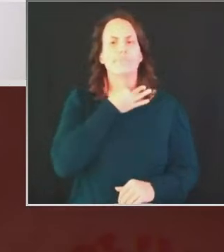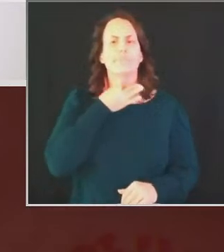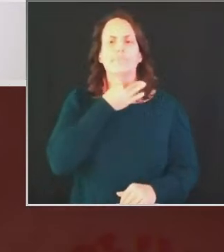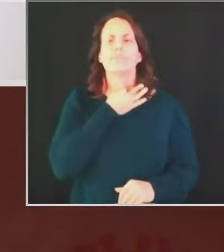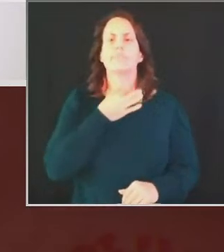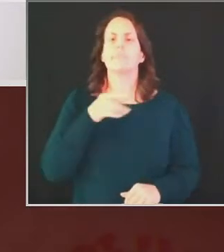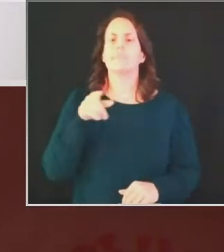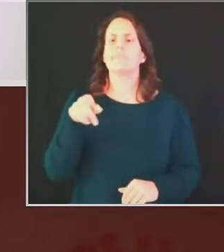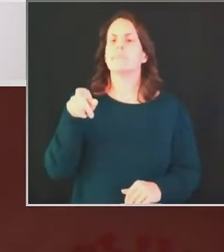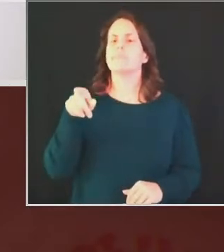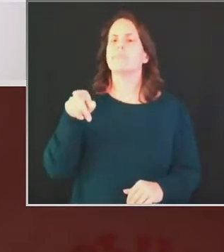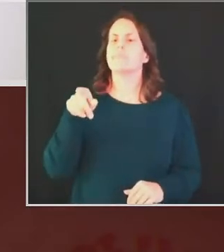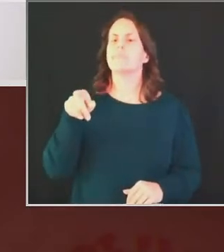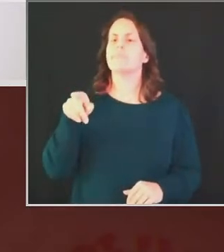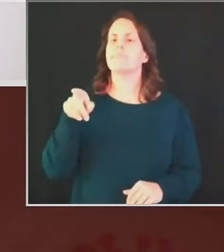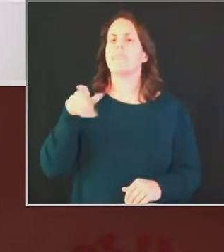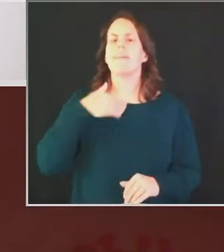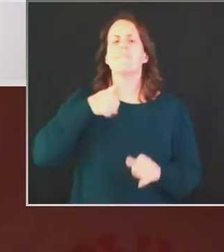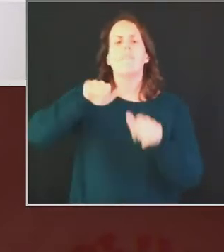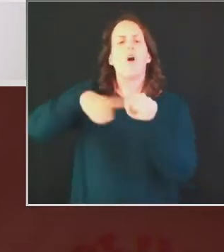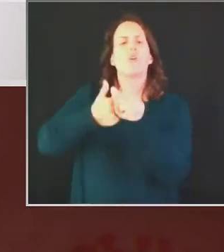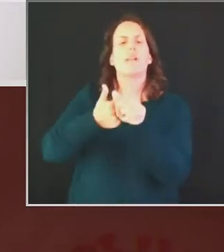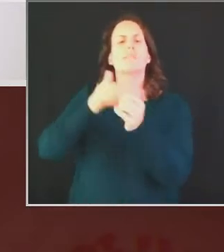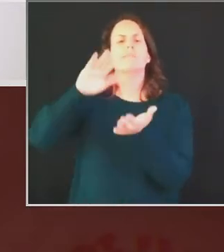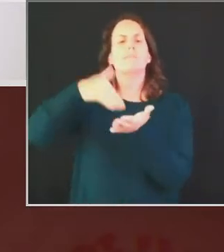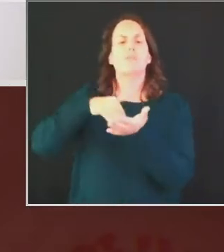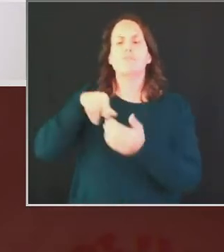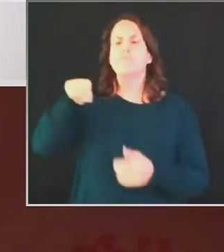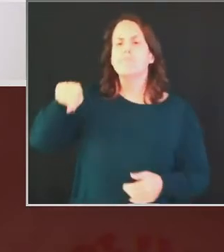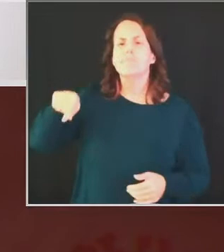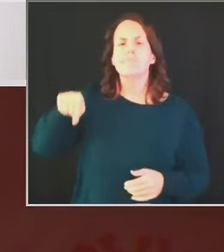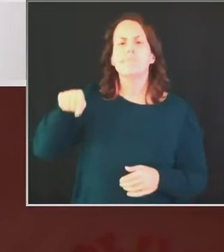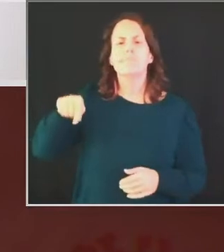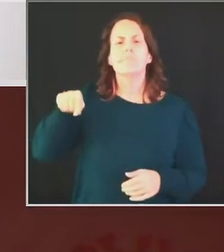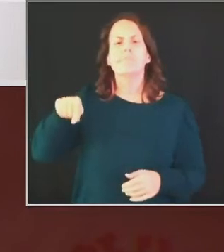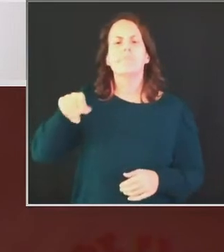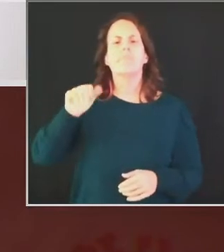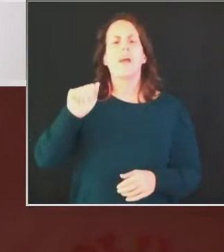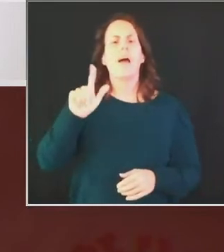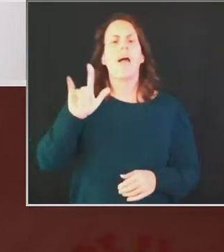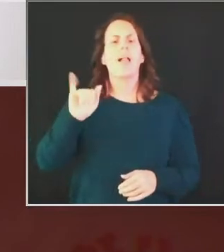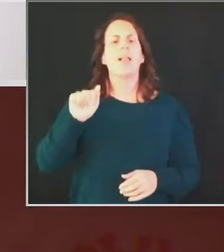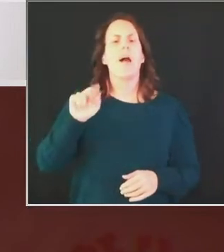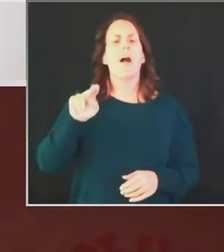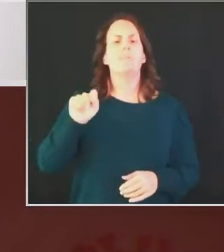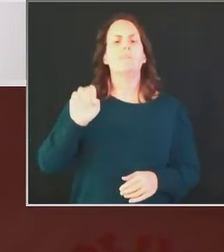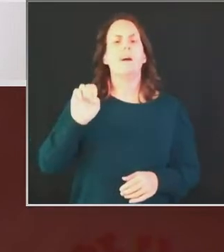kind of curious as far as if we're heading in the direction where that might be necessary as well. Thank you. Mm-hmm.